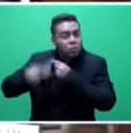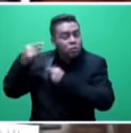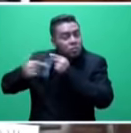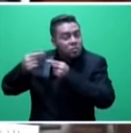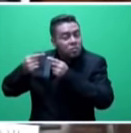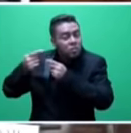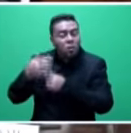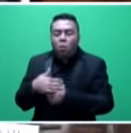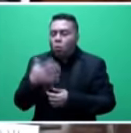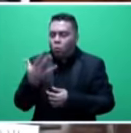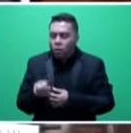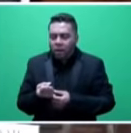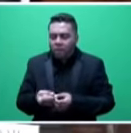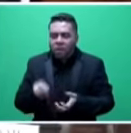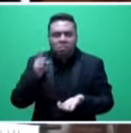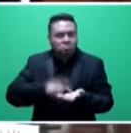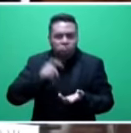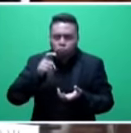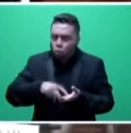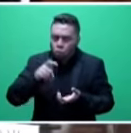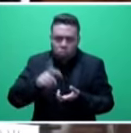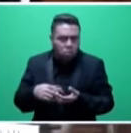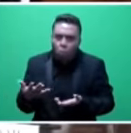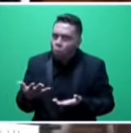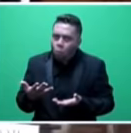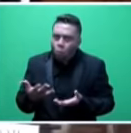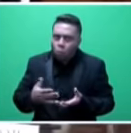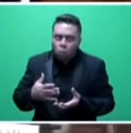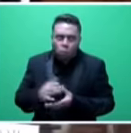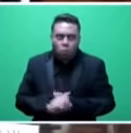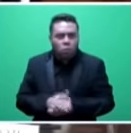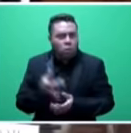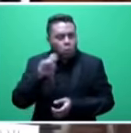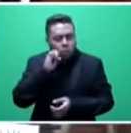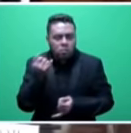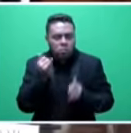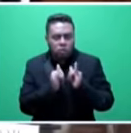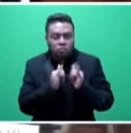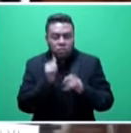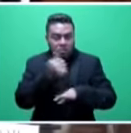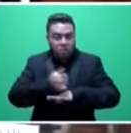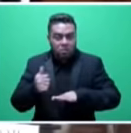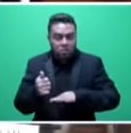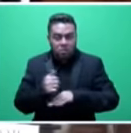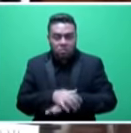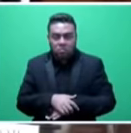long, long time to come and will judge this government in very bad taste.